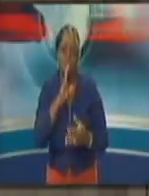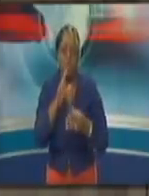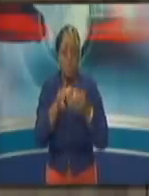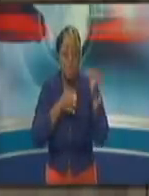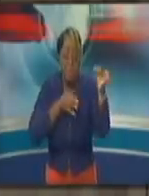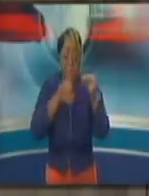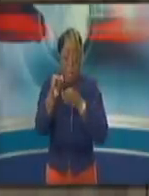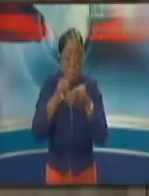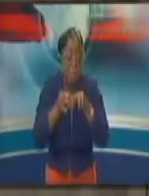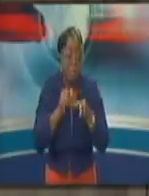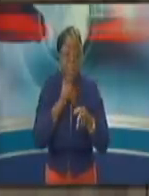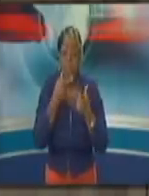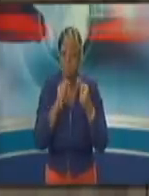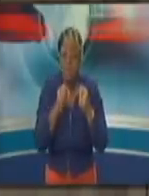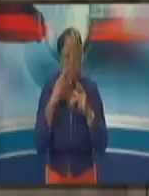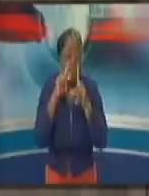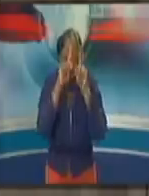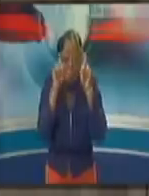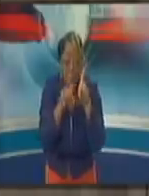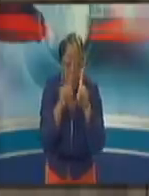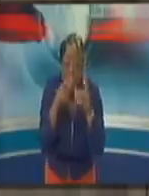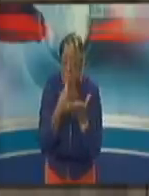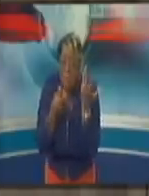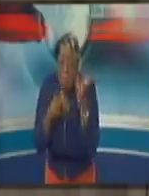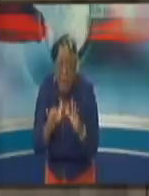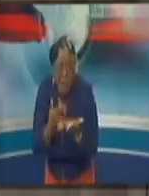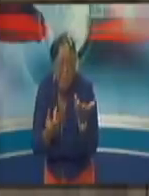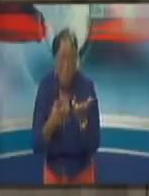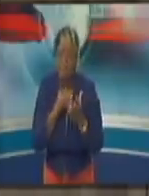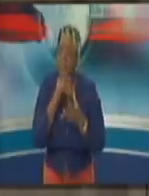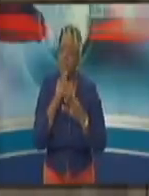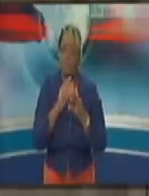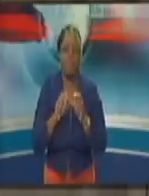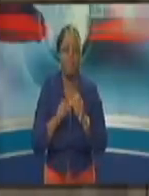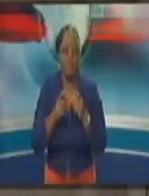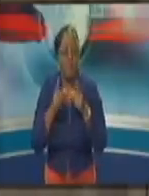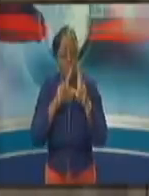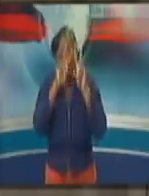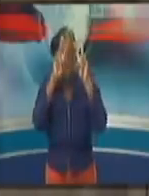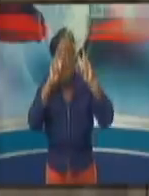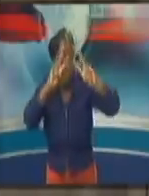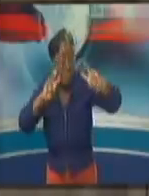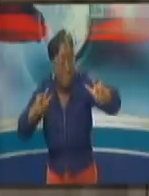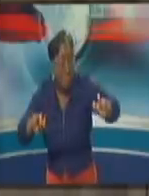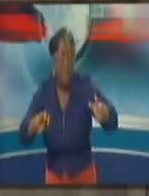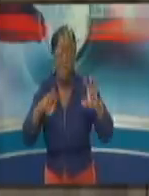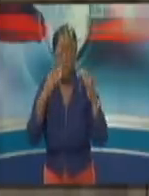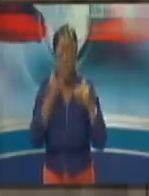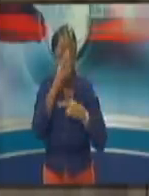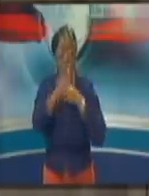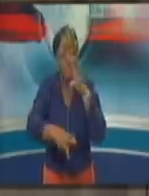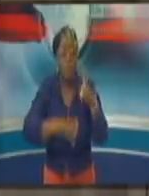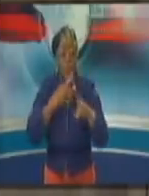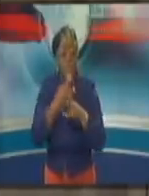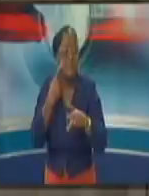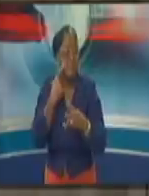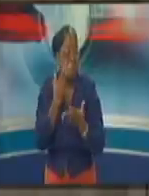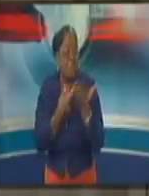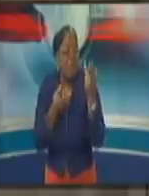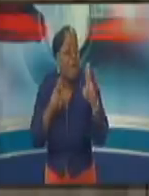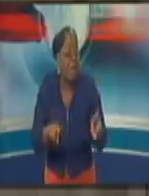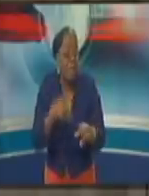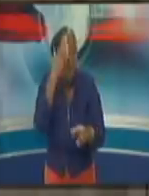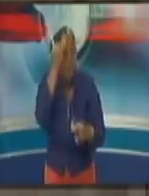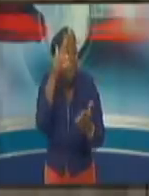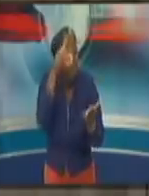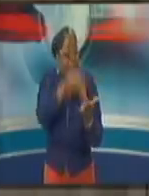is causing it. But our protocols are driven for discharge, especially knowing fully well that there can be that phenomenon occurring, and that's why we